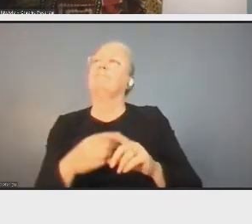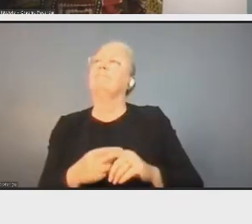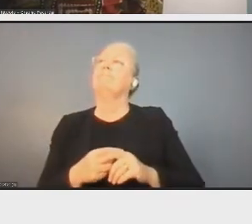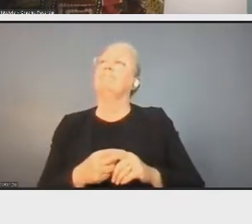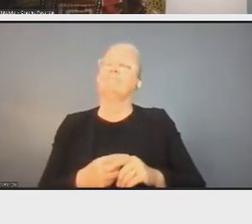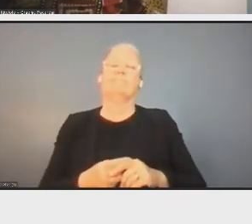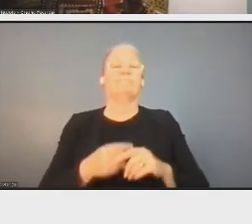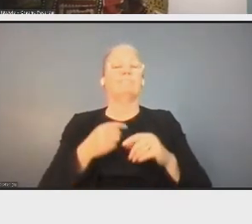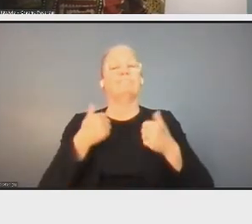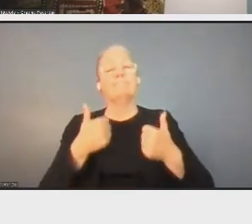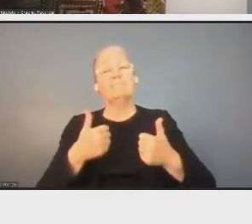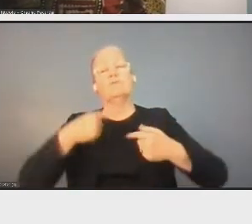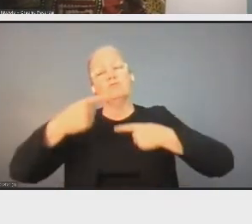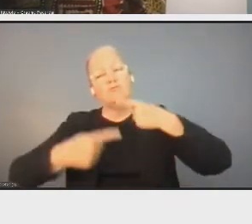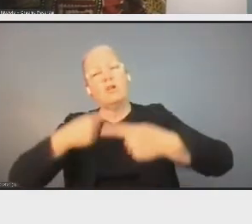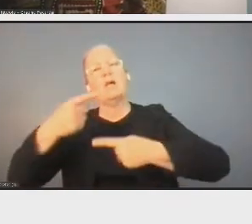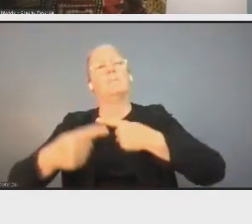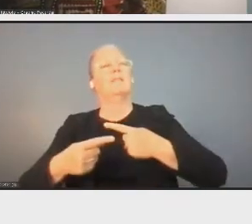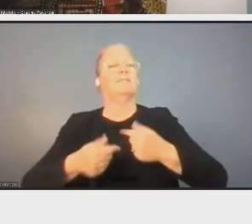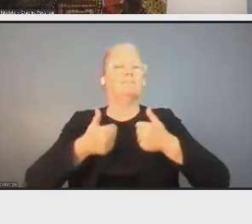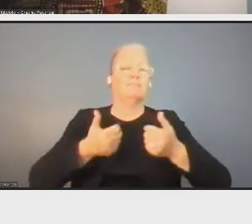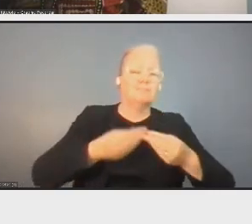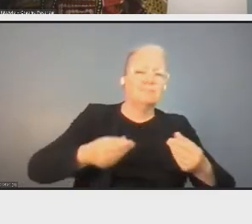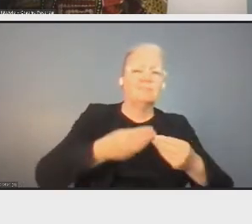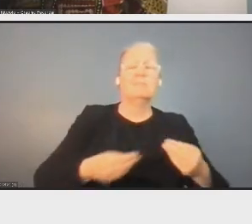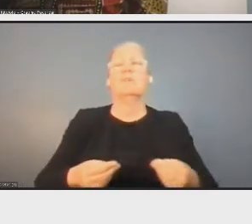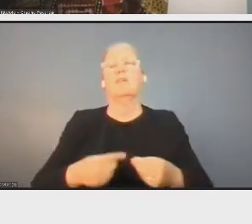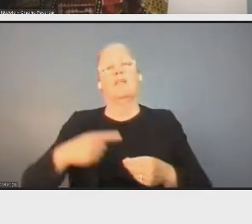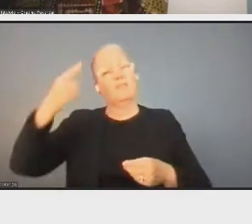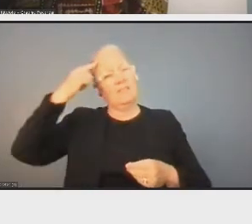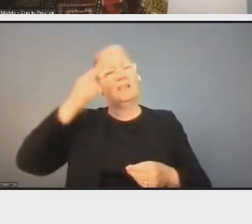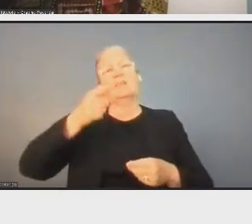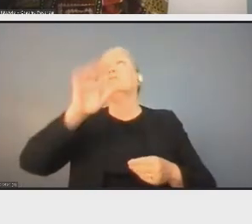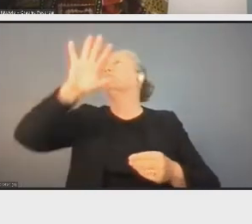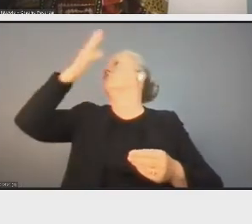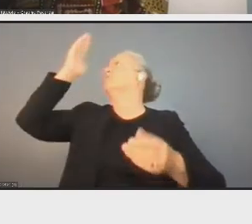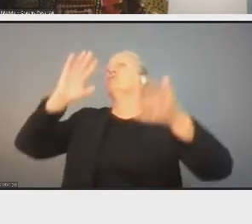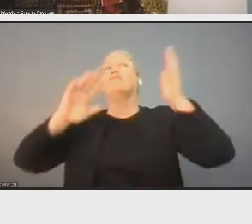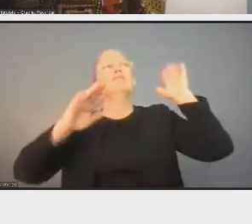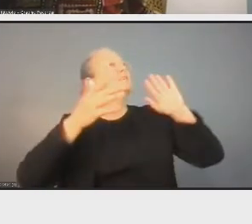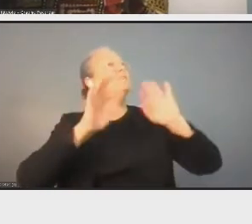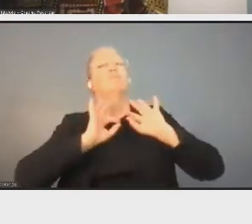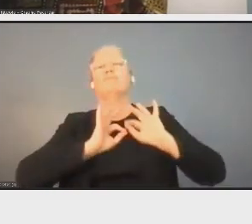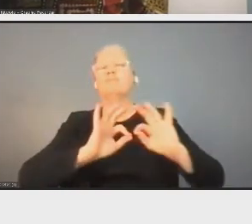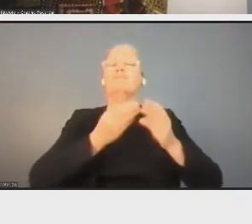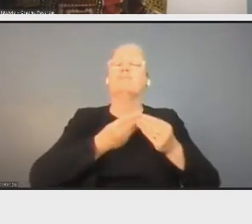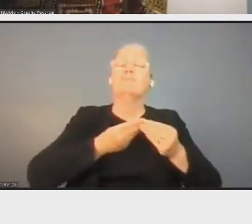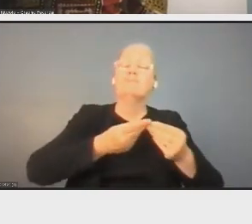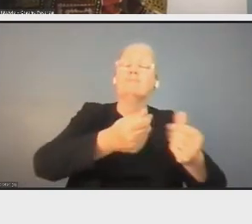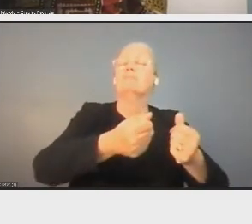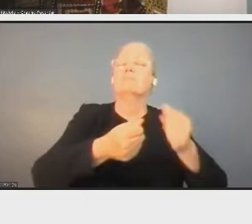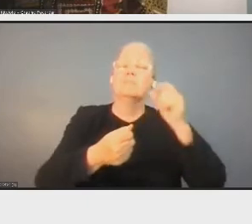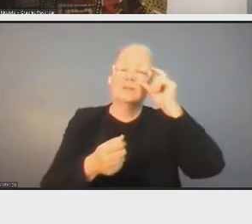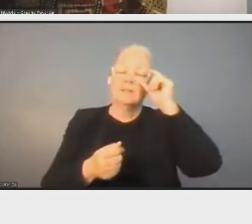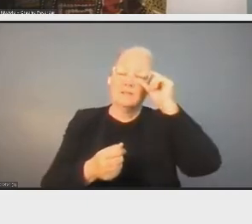equitable, sustainable, with green solutions based in nature that allow every single person to